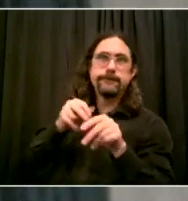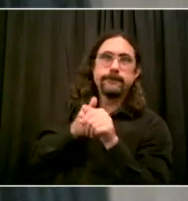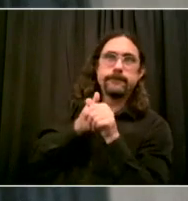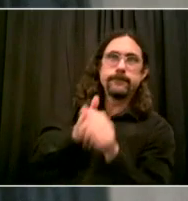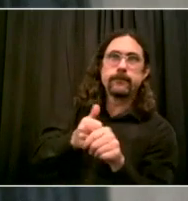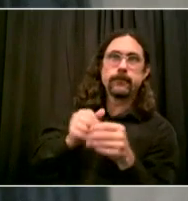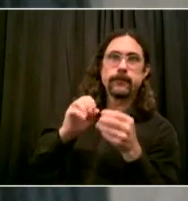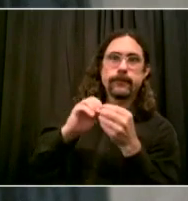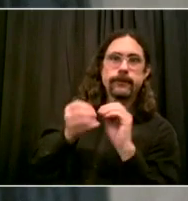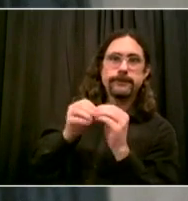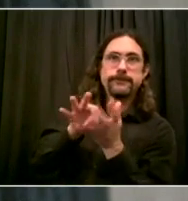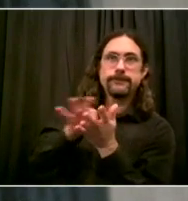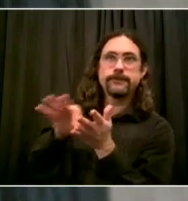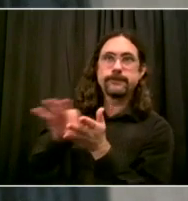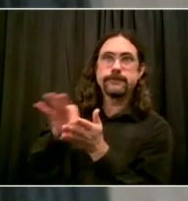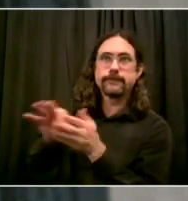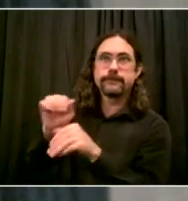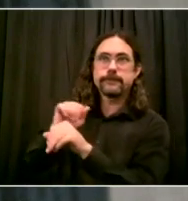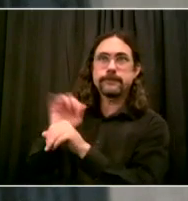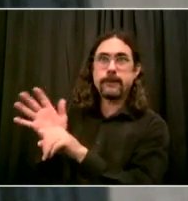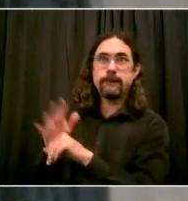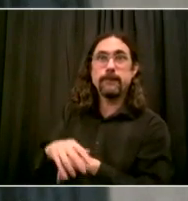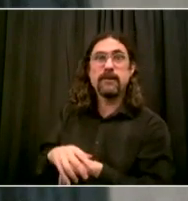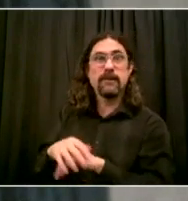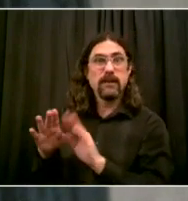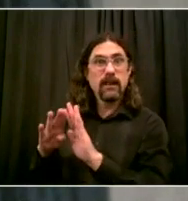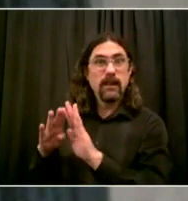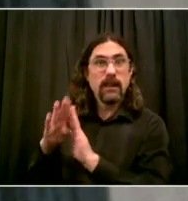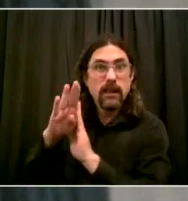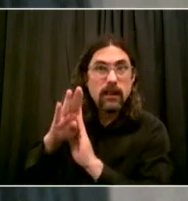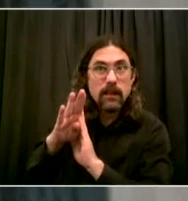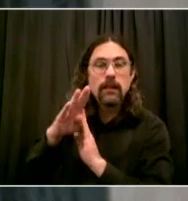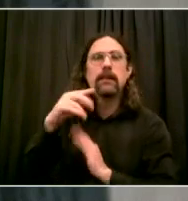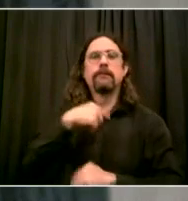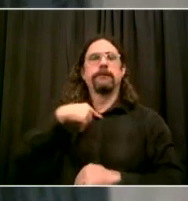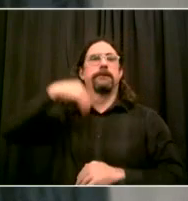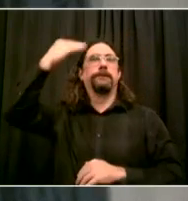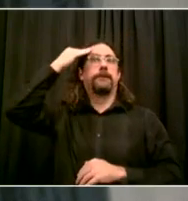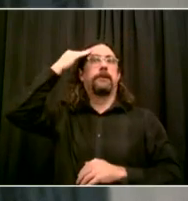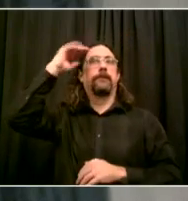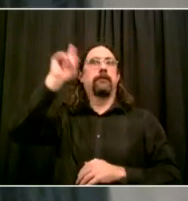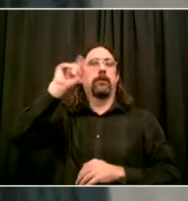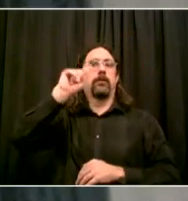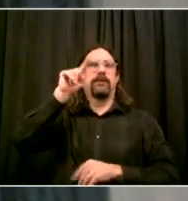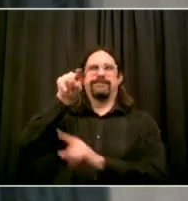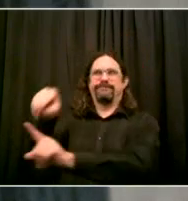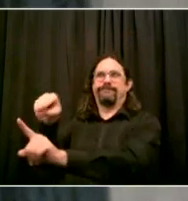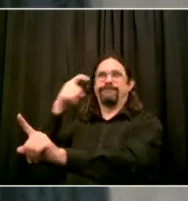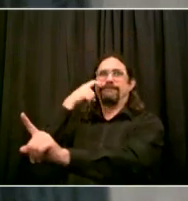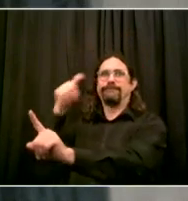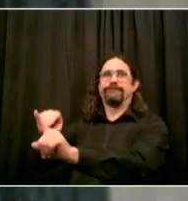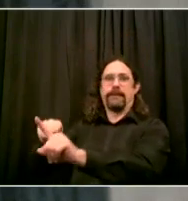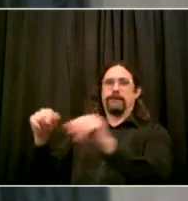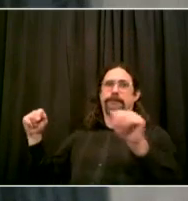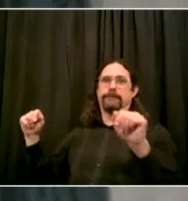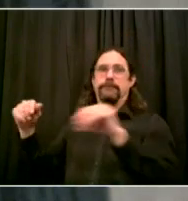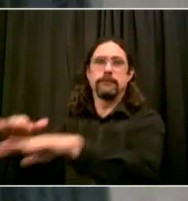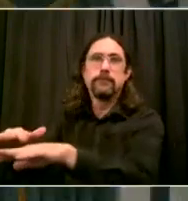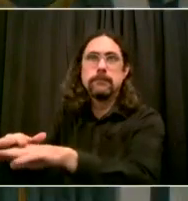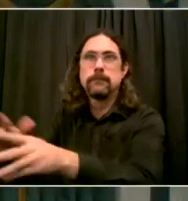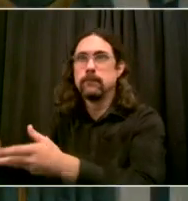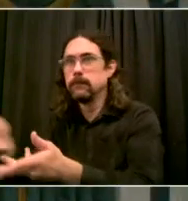code or because it's happening in a particular setting, that informs how we think about fighting the coronavirus going